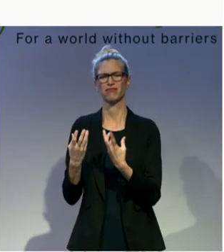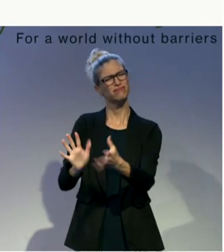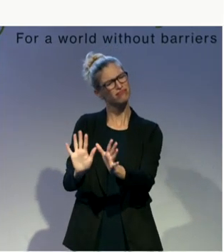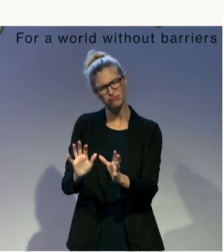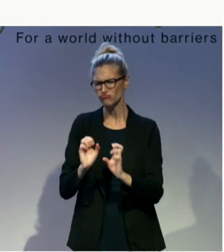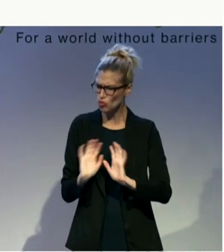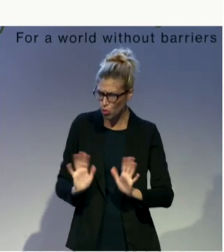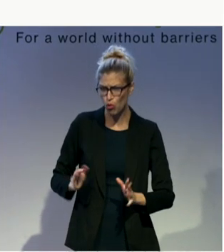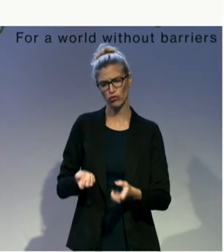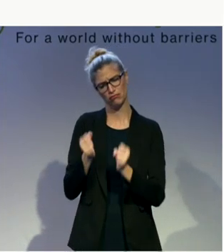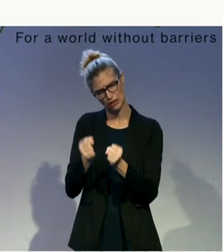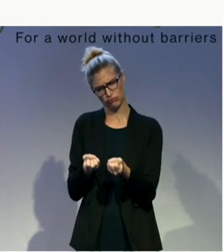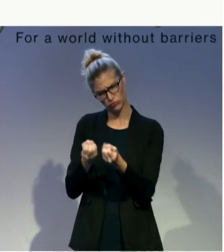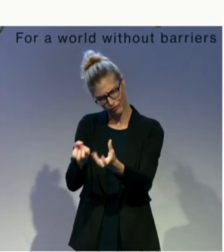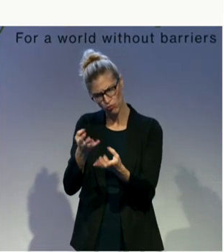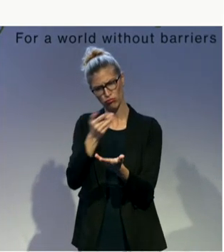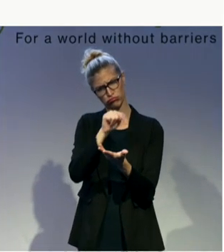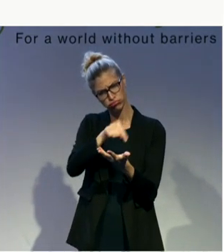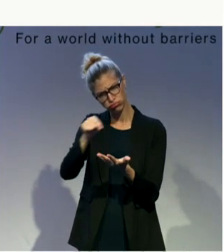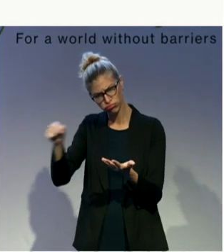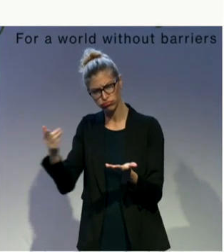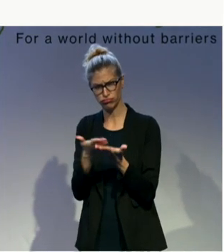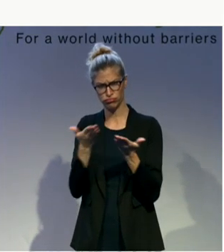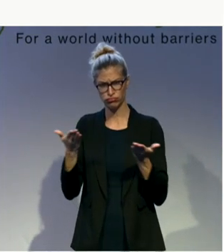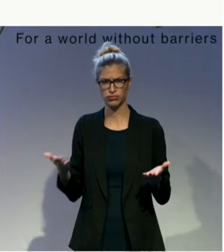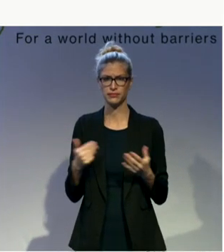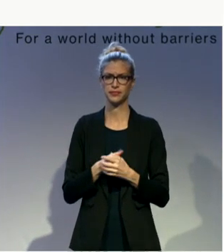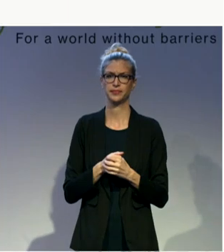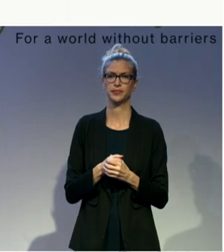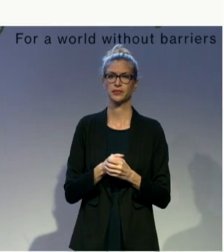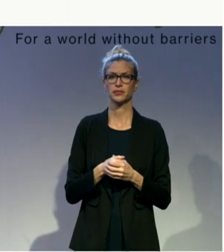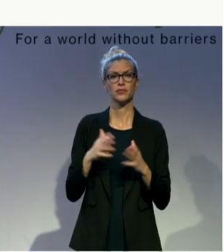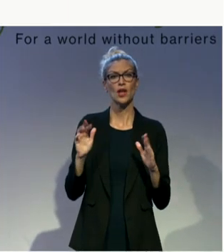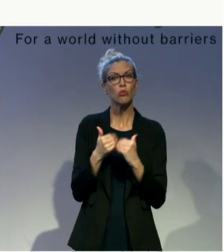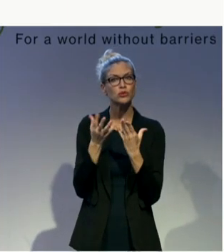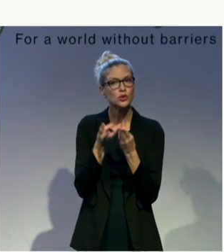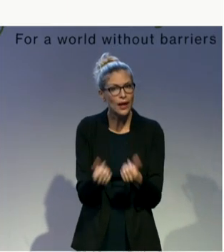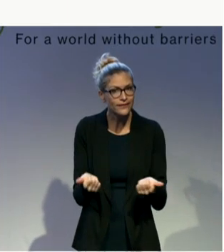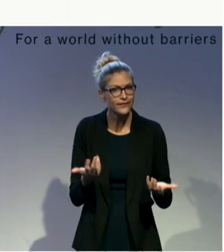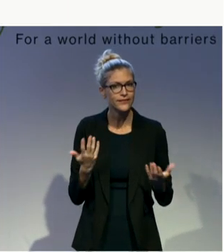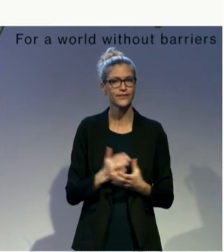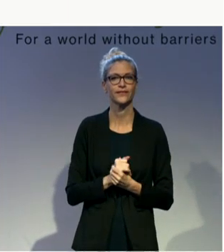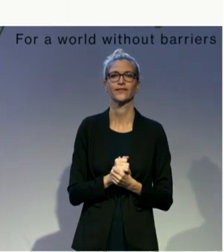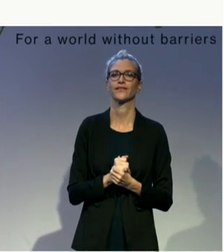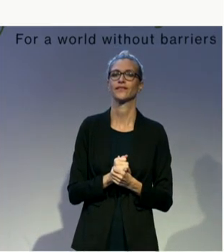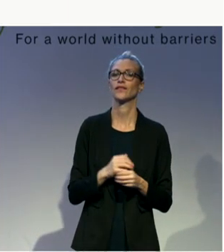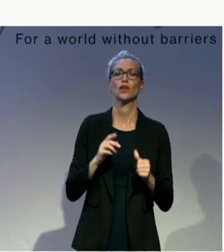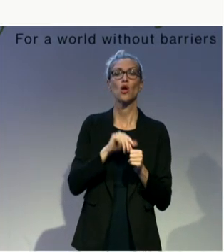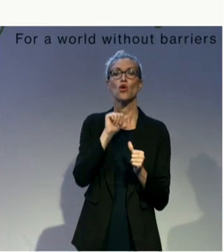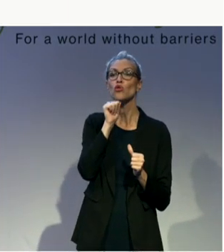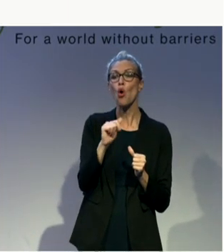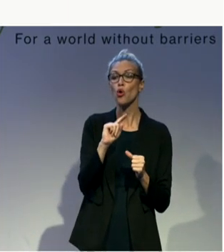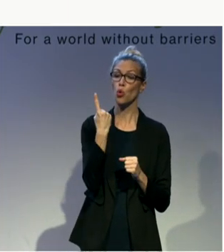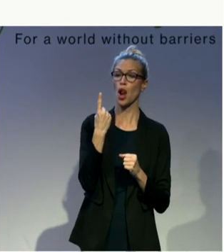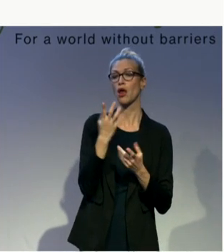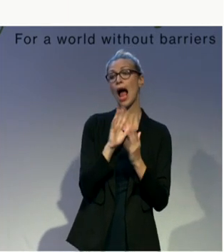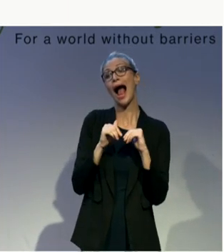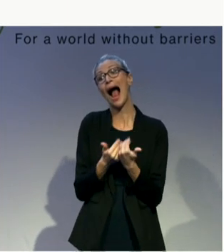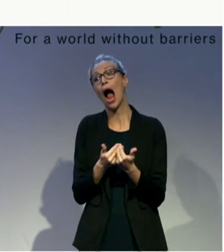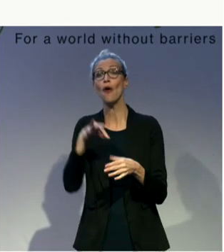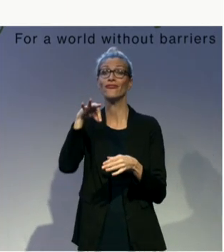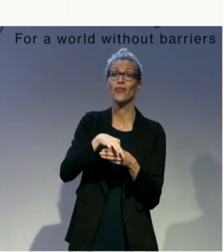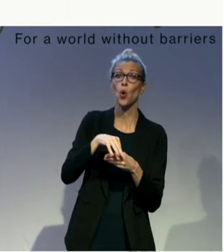So the solution was, it's not only about learning how to vote, but also to understand what I am